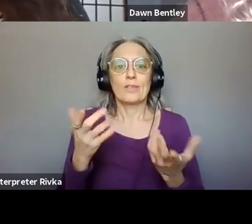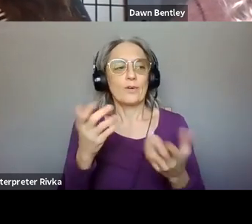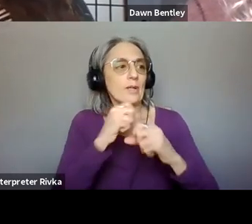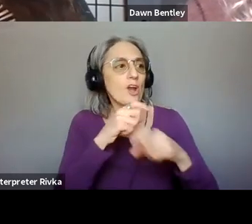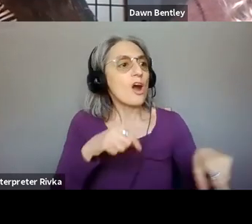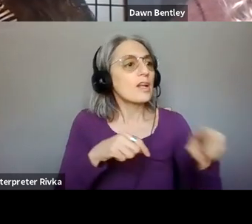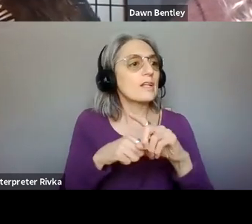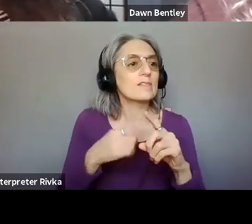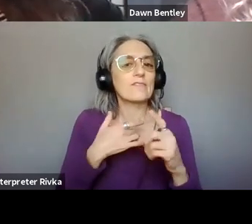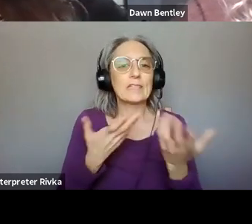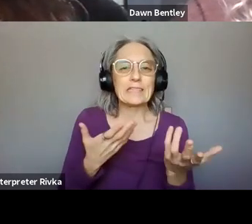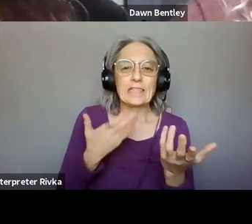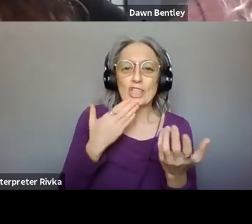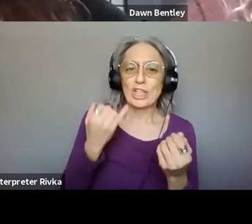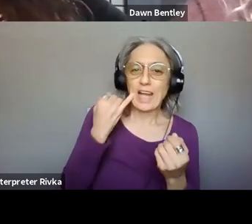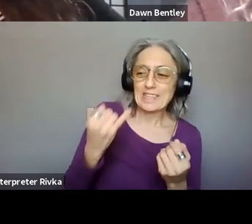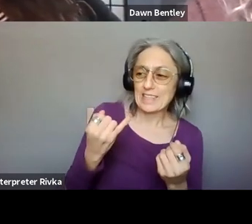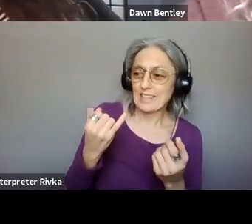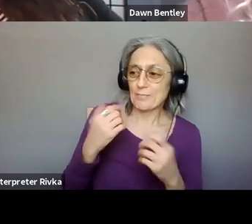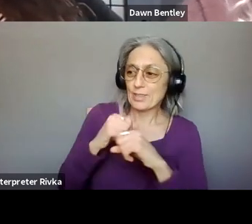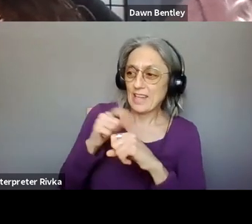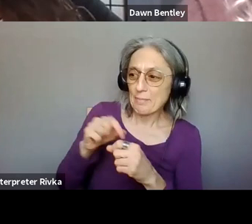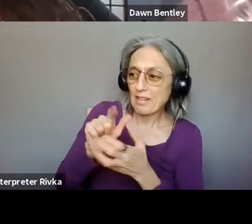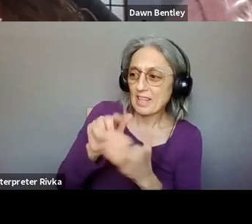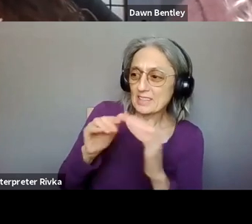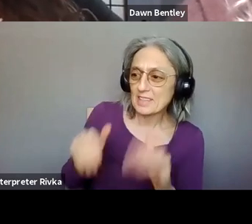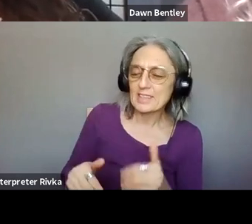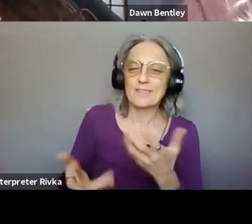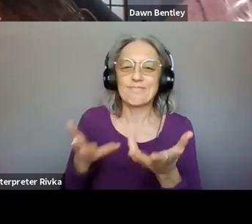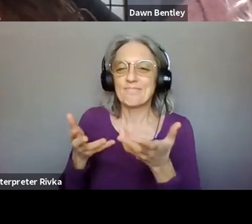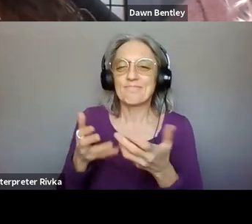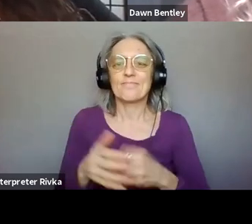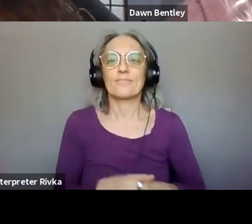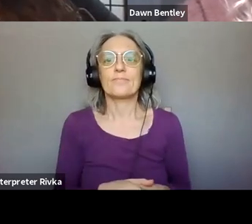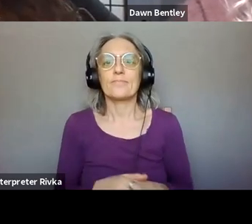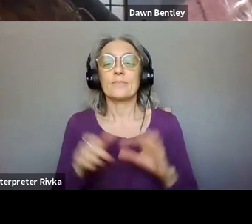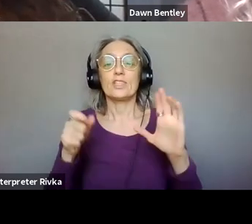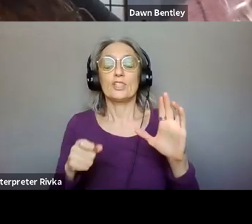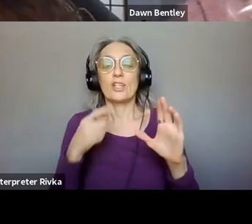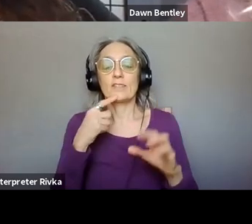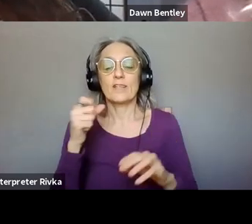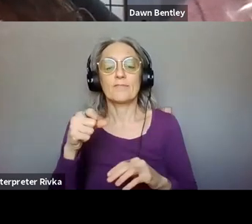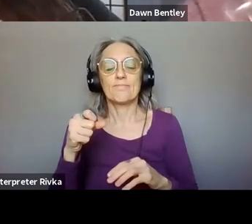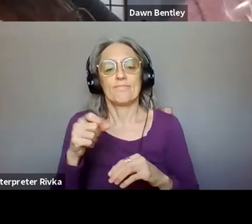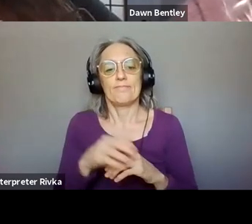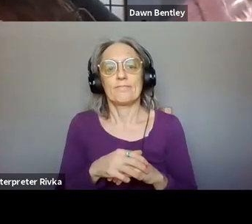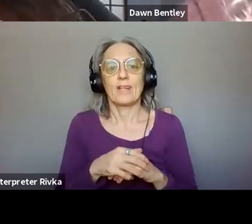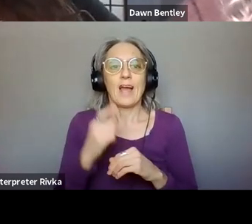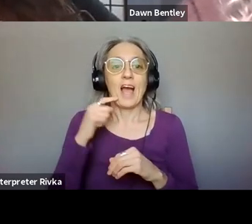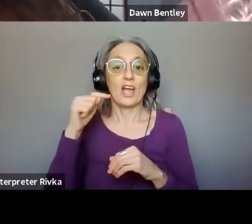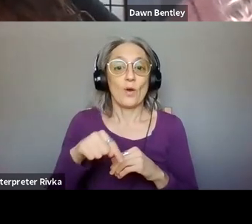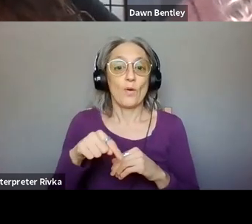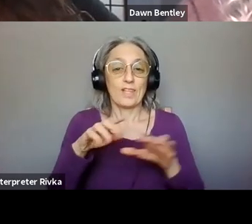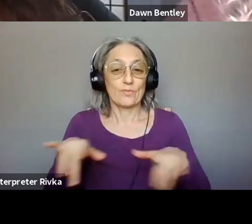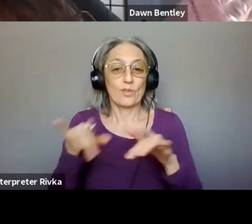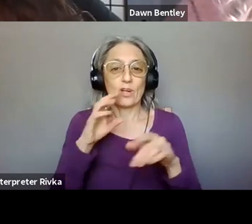protection in the legal system. Well, I'll say too also that I mean, I think you know that, but I mean, I know it's being recorded and be played again. I say